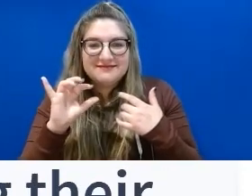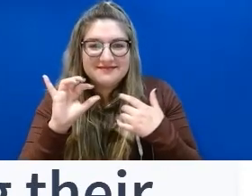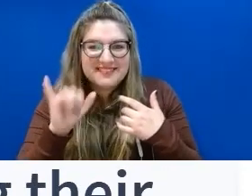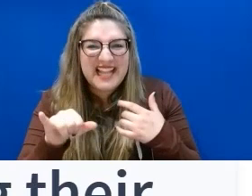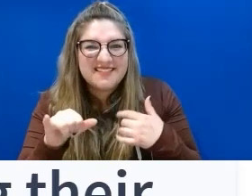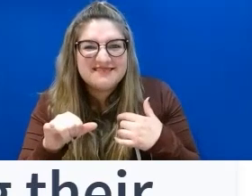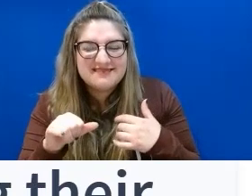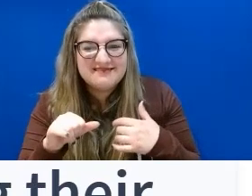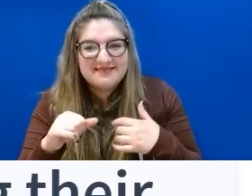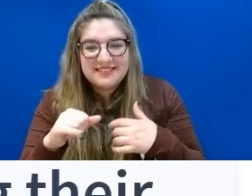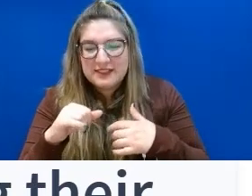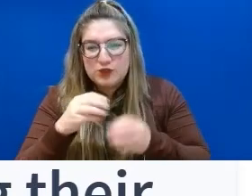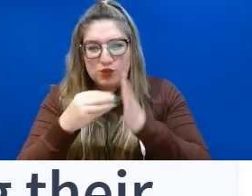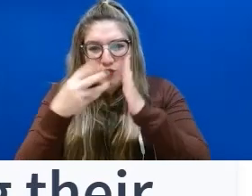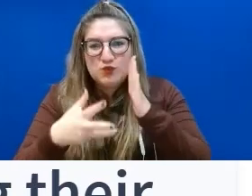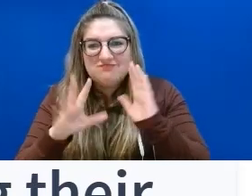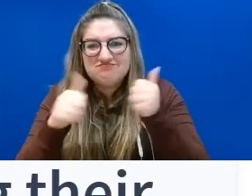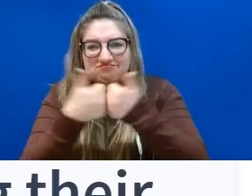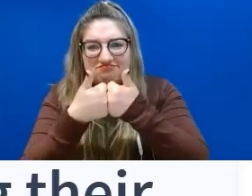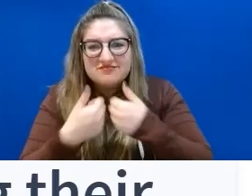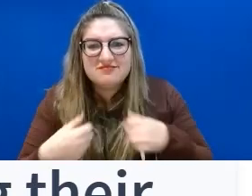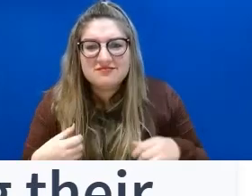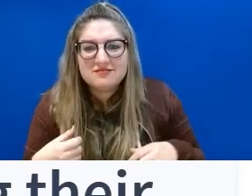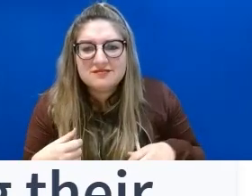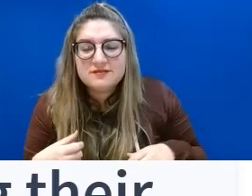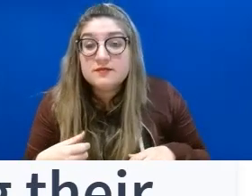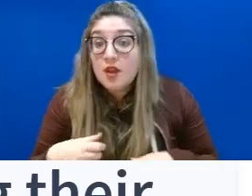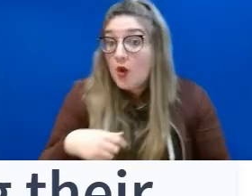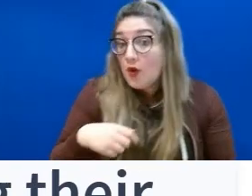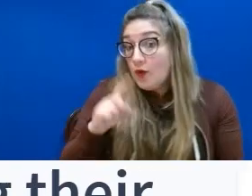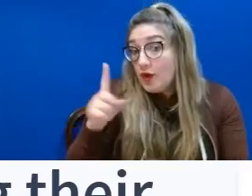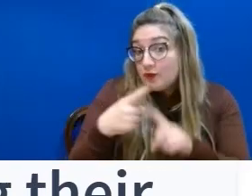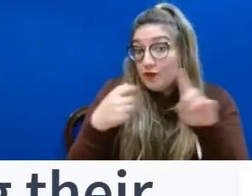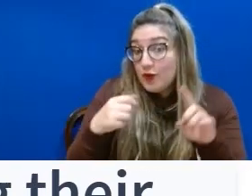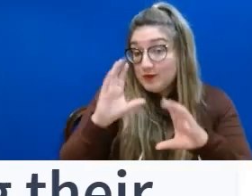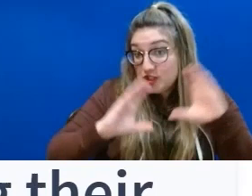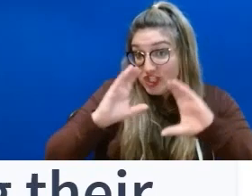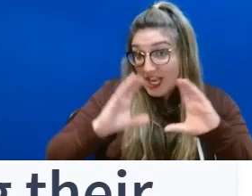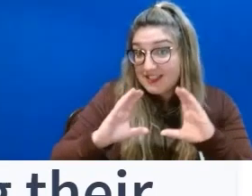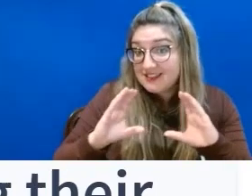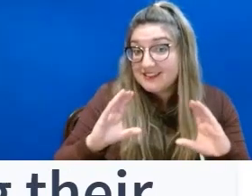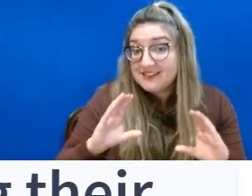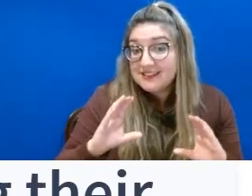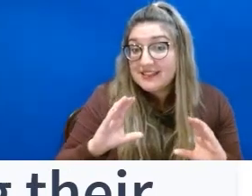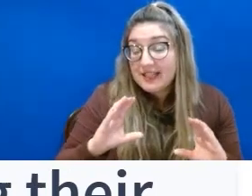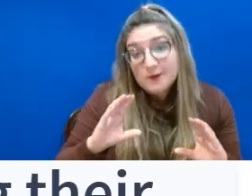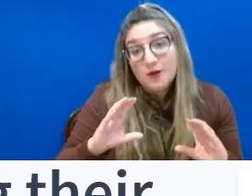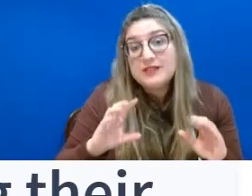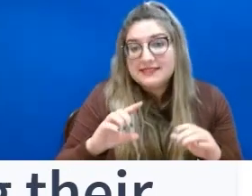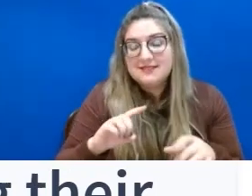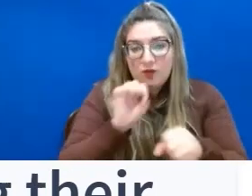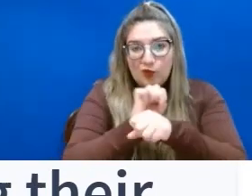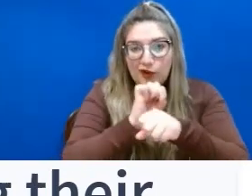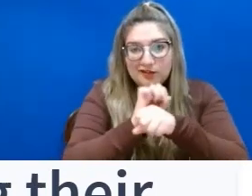interesting. Absolutely. Thank you for sharing. Go ahead. There's one from the chat, putting work before class.